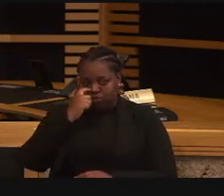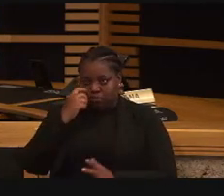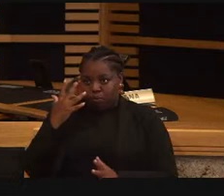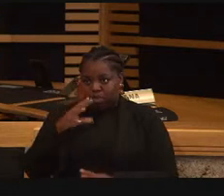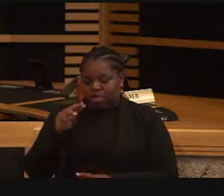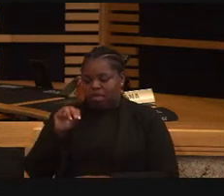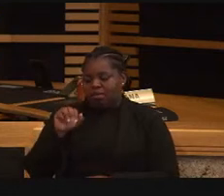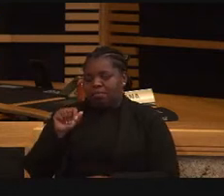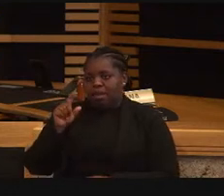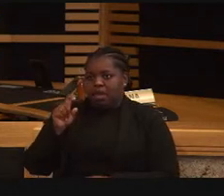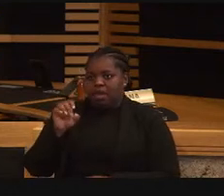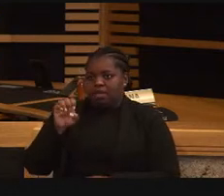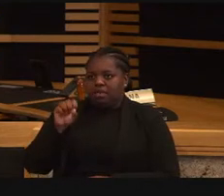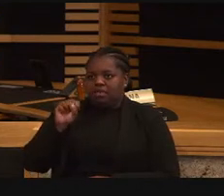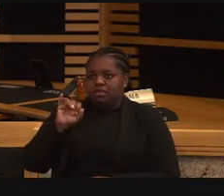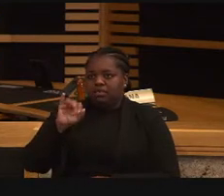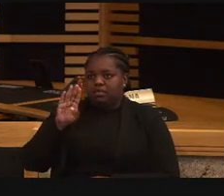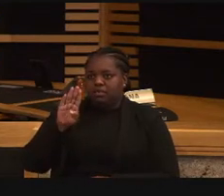eMaxisibeni